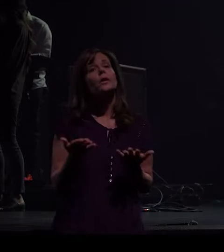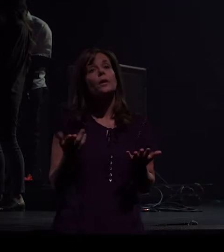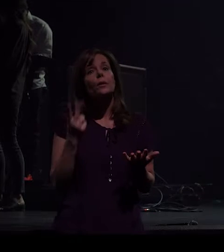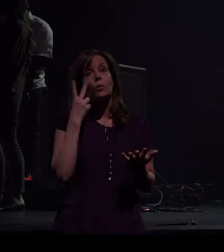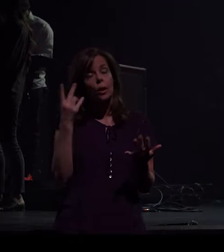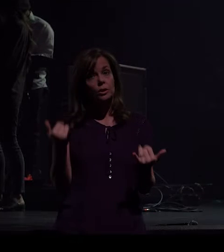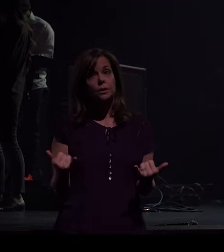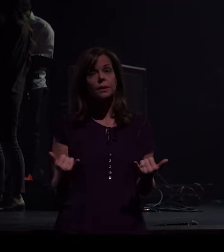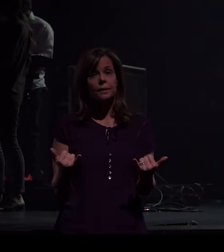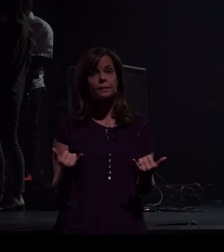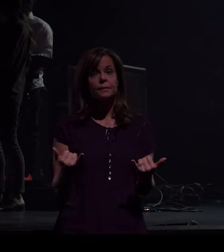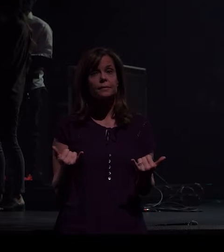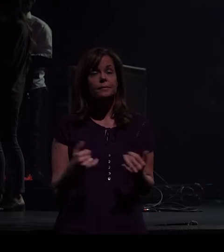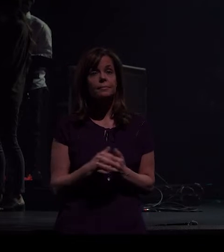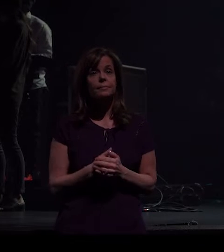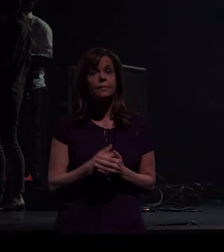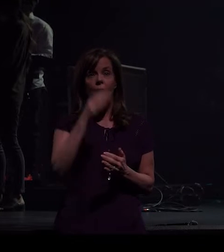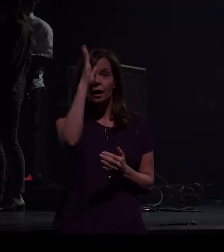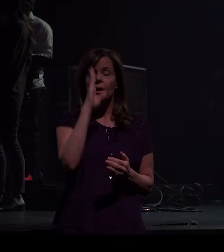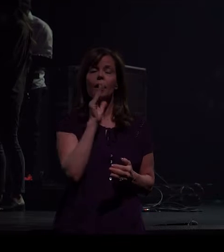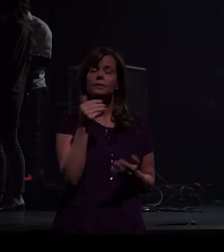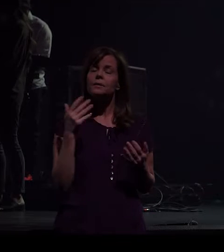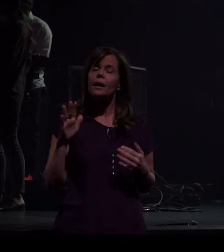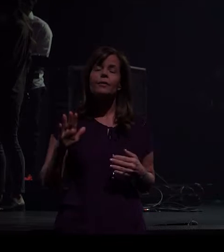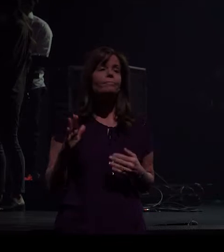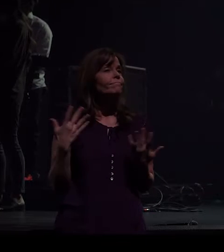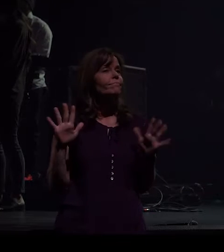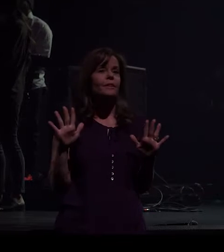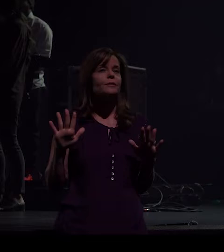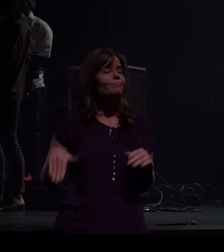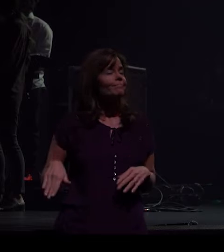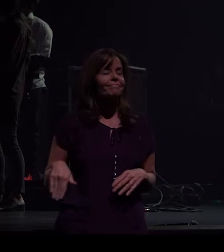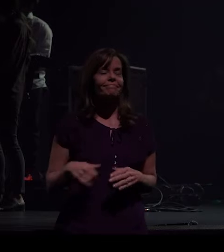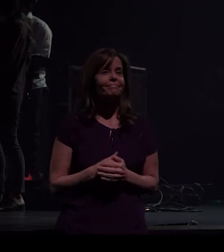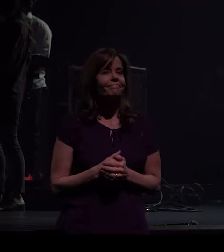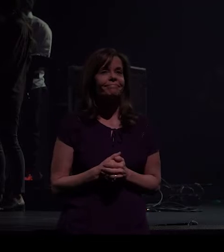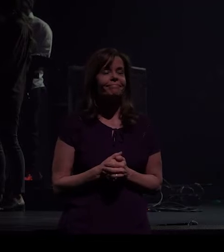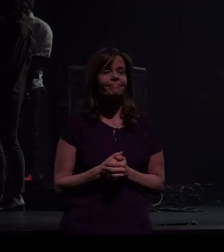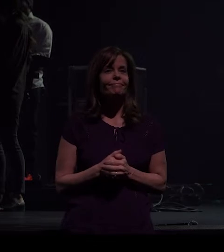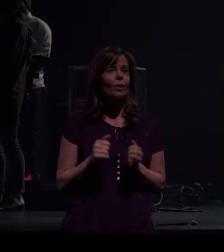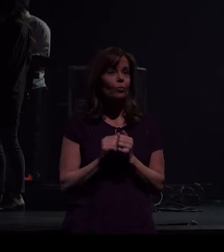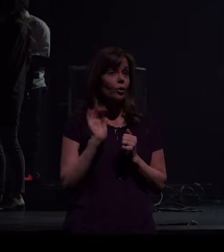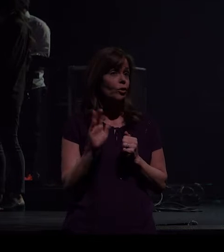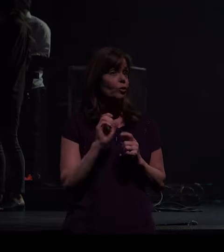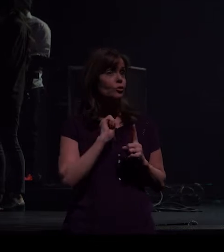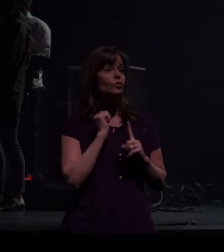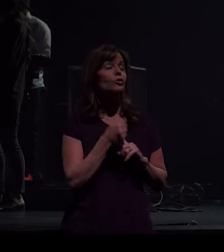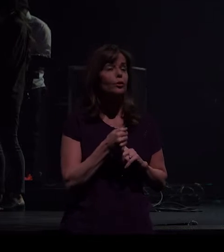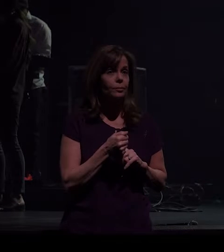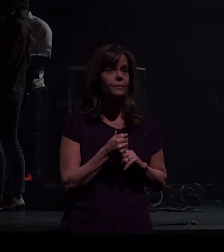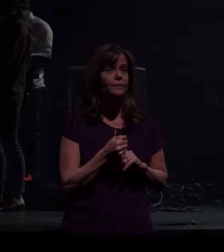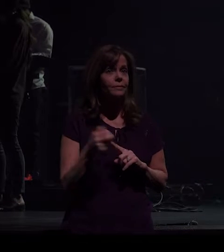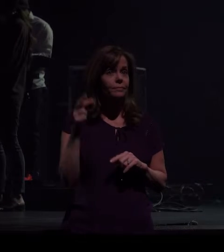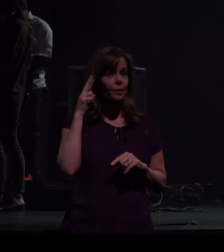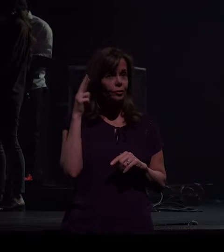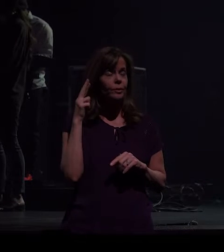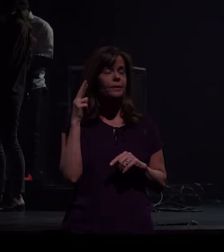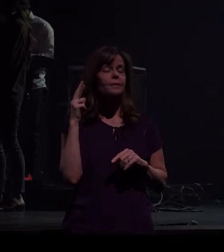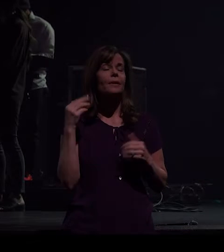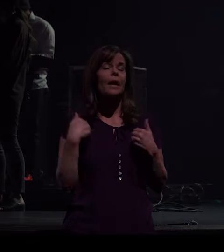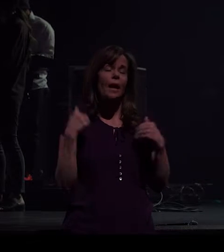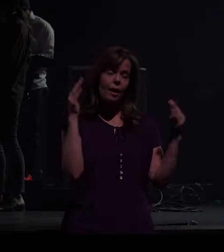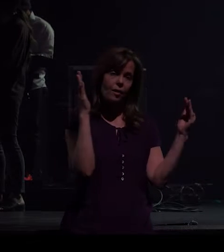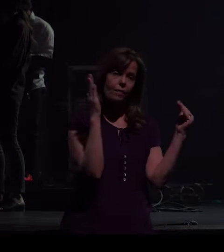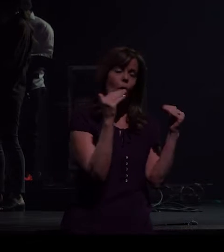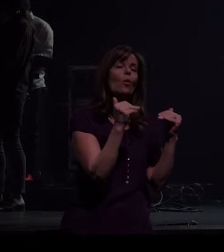this, God's not done with you yet. He's not done with your circumstance. There's reason to hope. There's reason